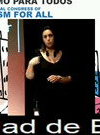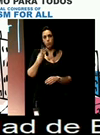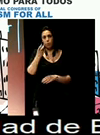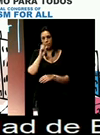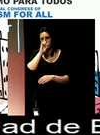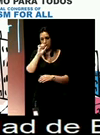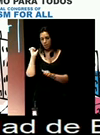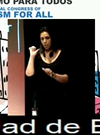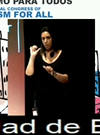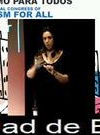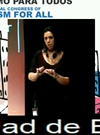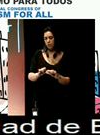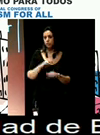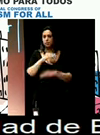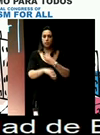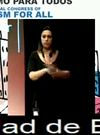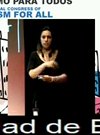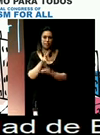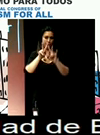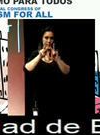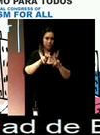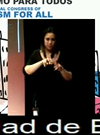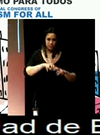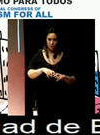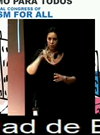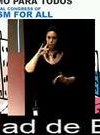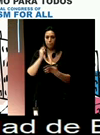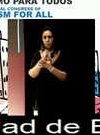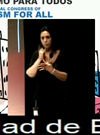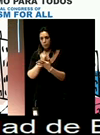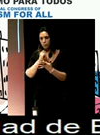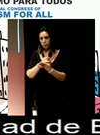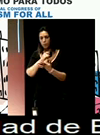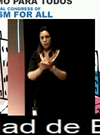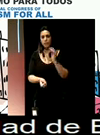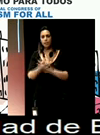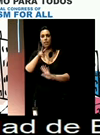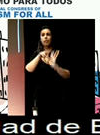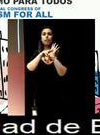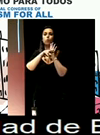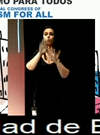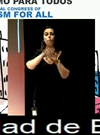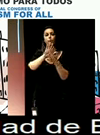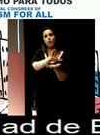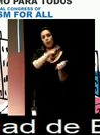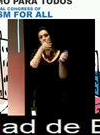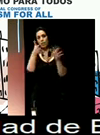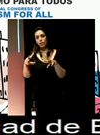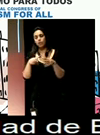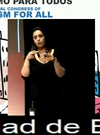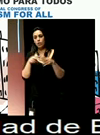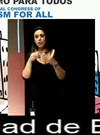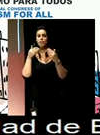In the last 20 years, we have been working on research and experiments on tools of